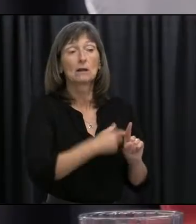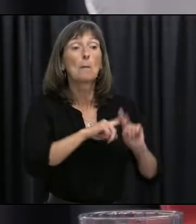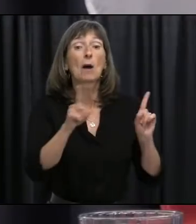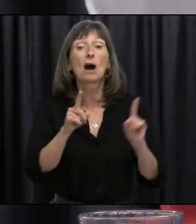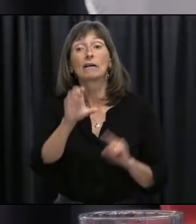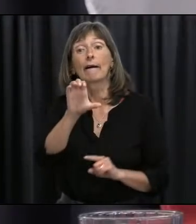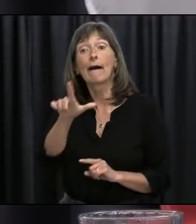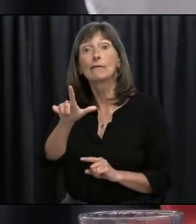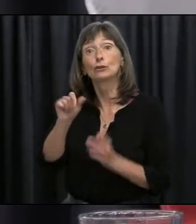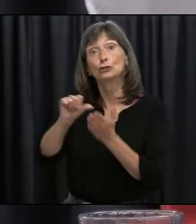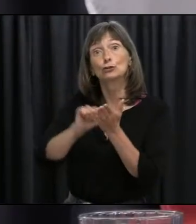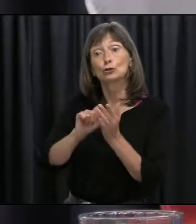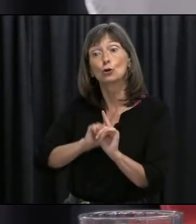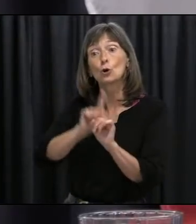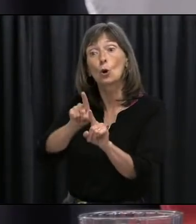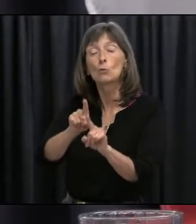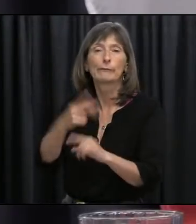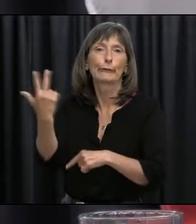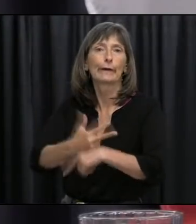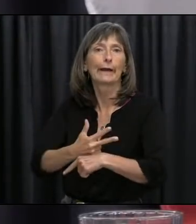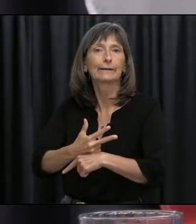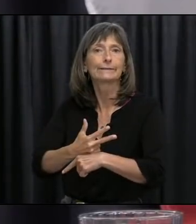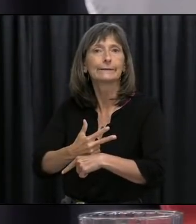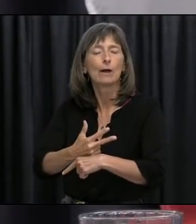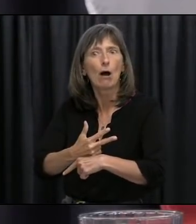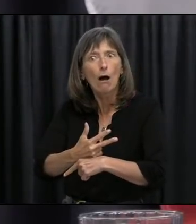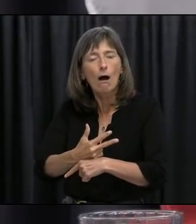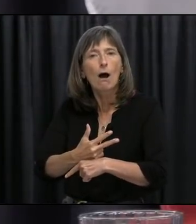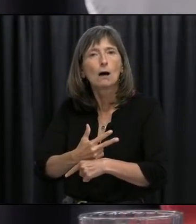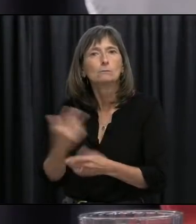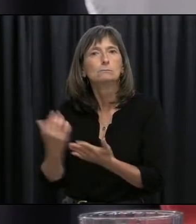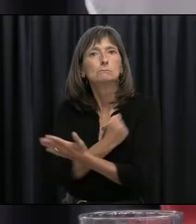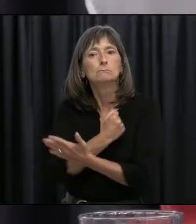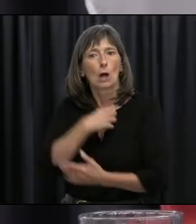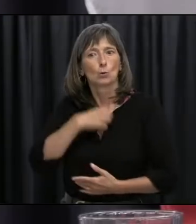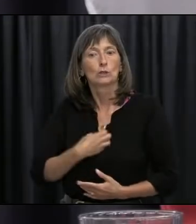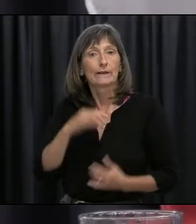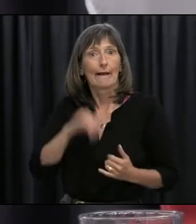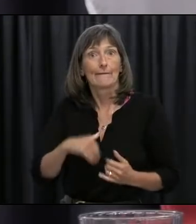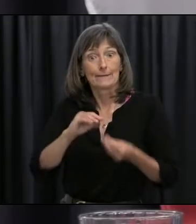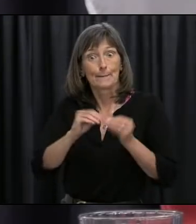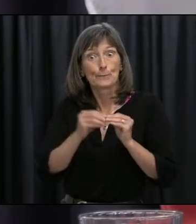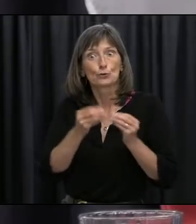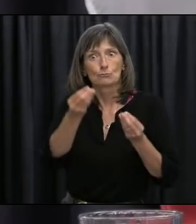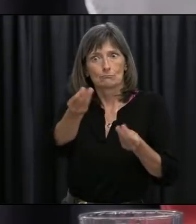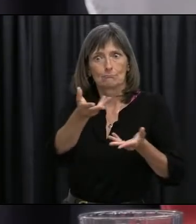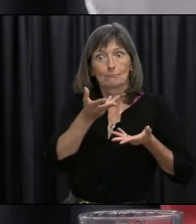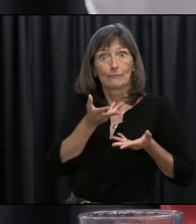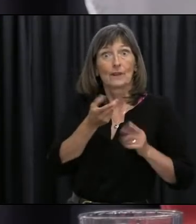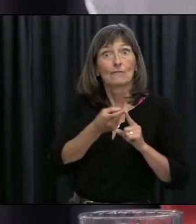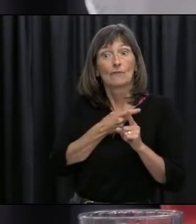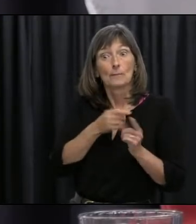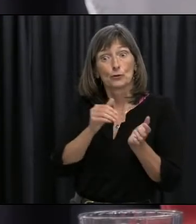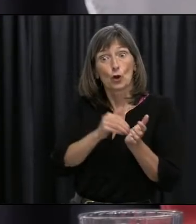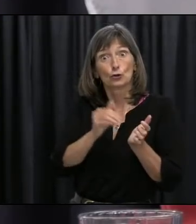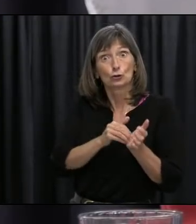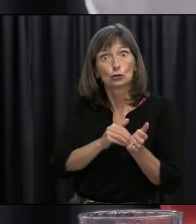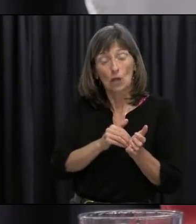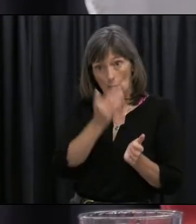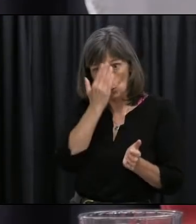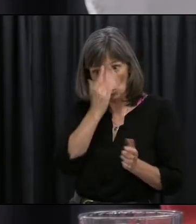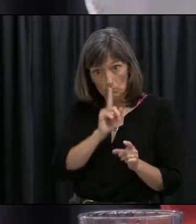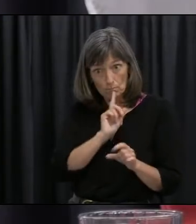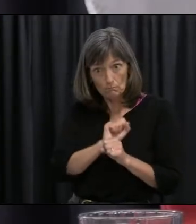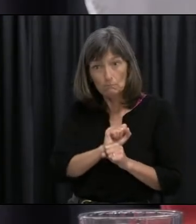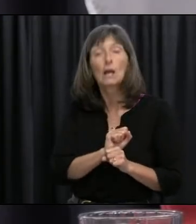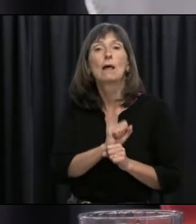wait 3 days. That kind of data is so useful. I'd love to have it up there. And once we get a little bit of capacity as